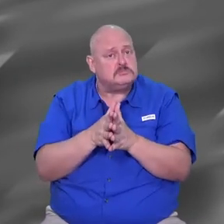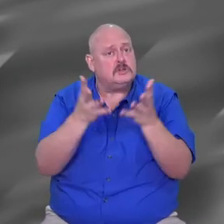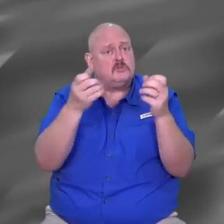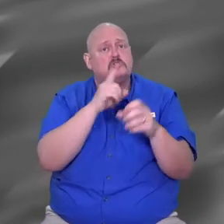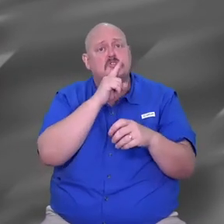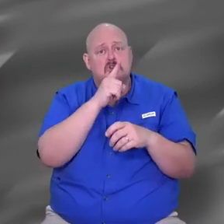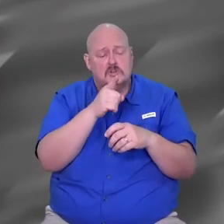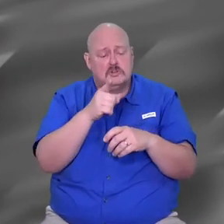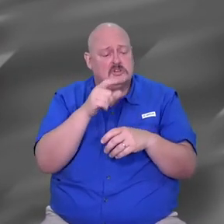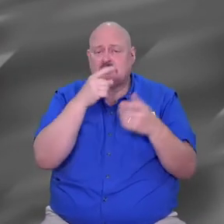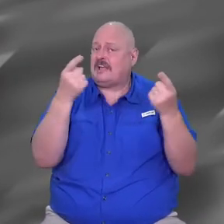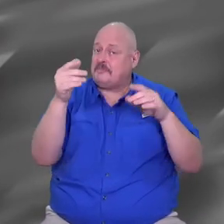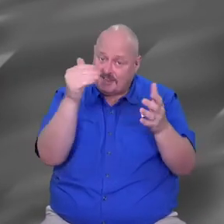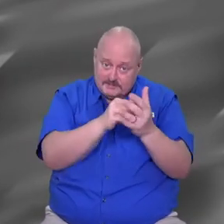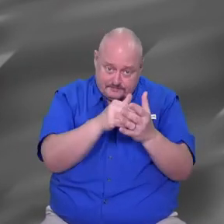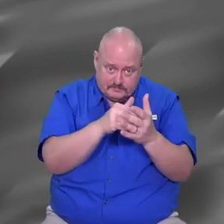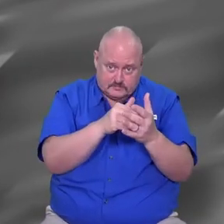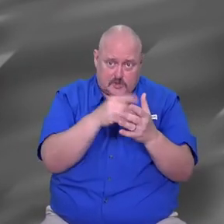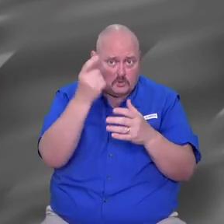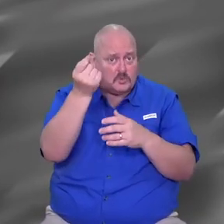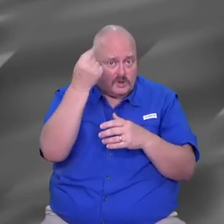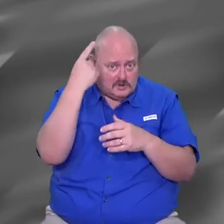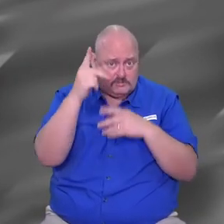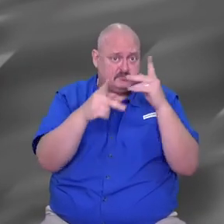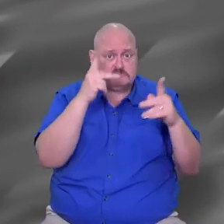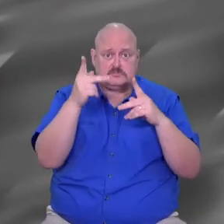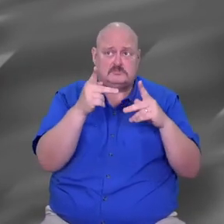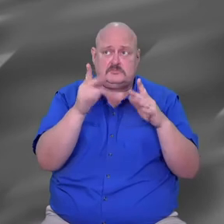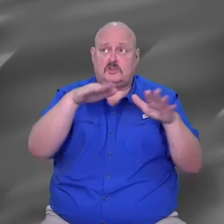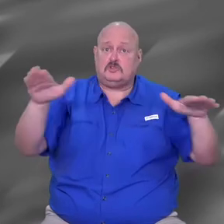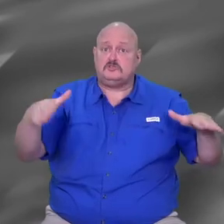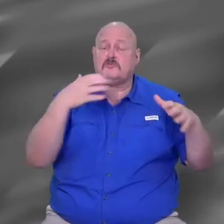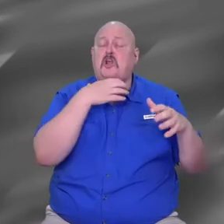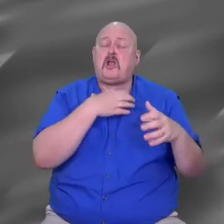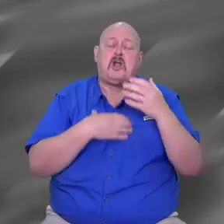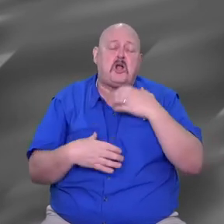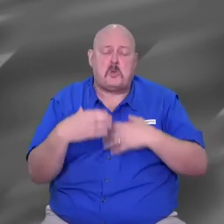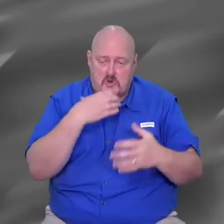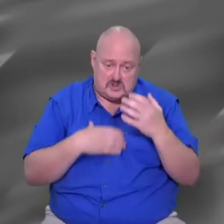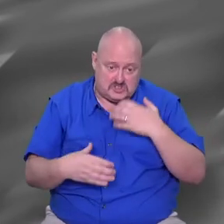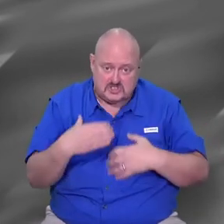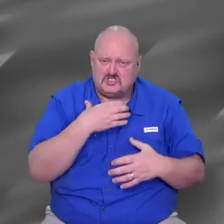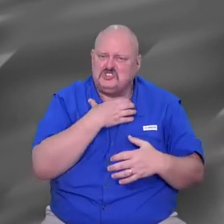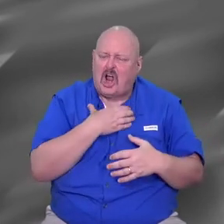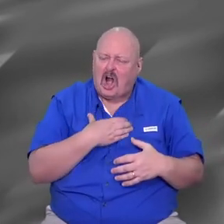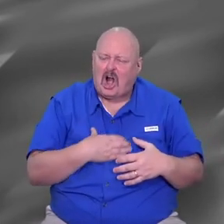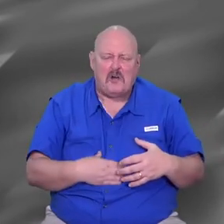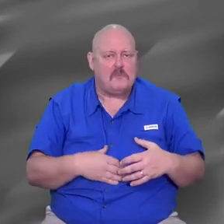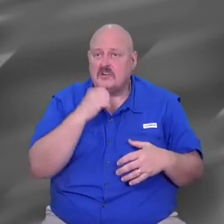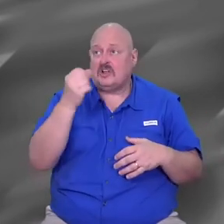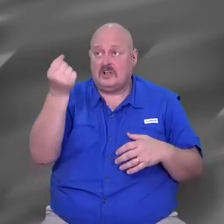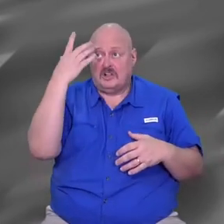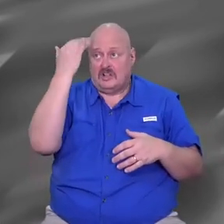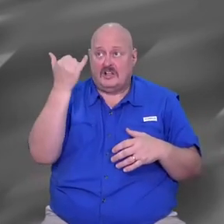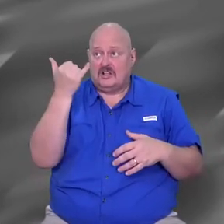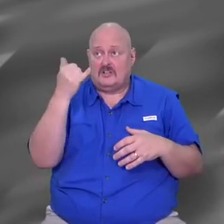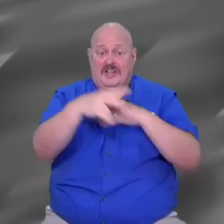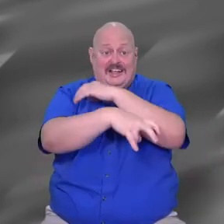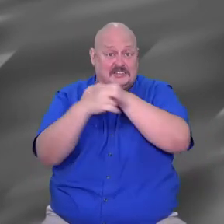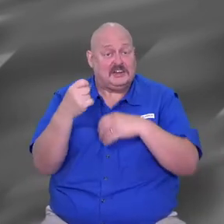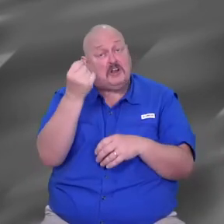sure that this doesn't happen again. You understand that when people's children are starving, do you not understand why they might steal? I